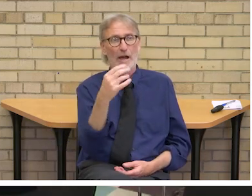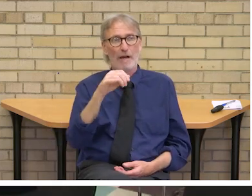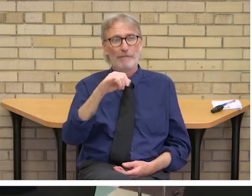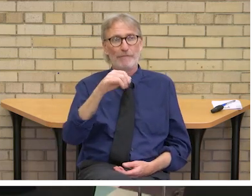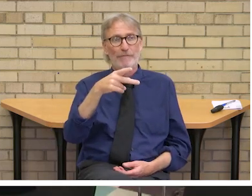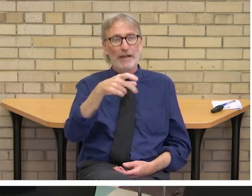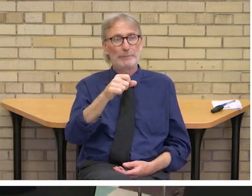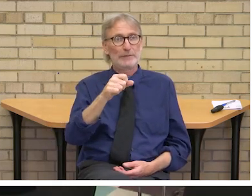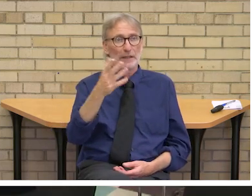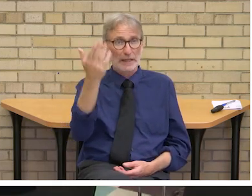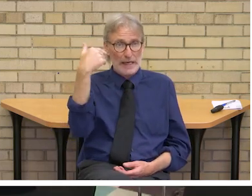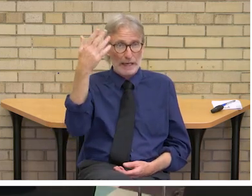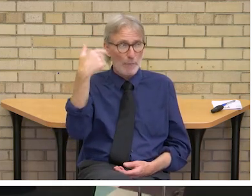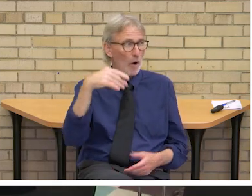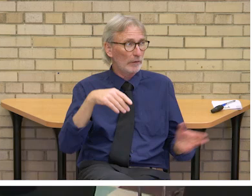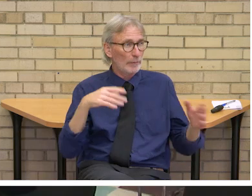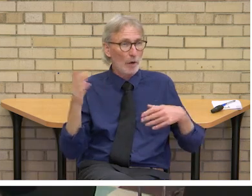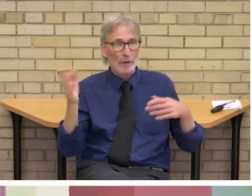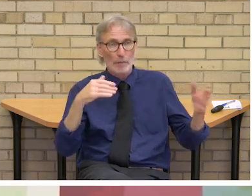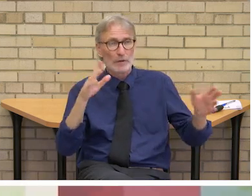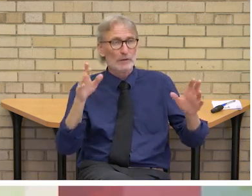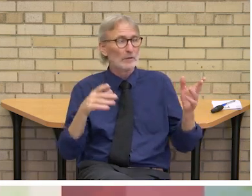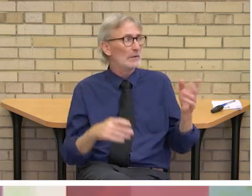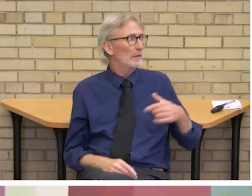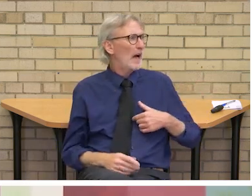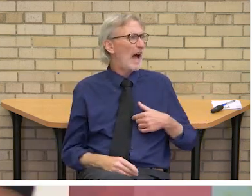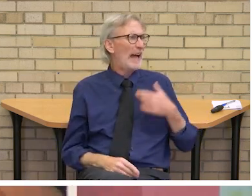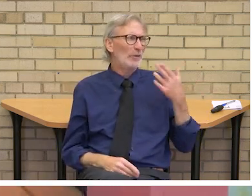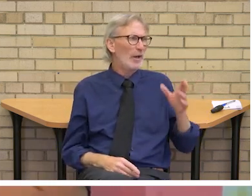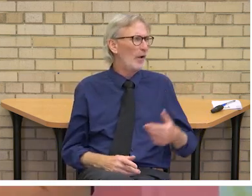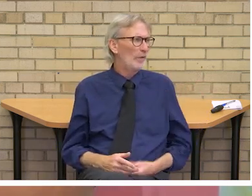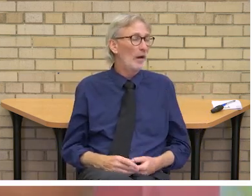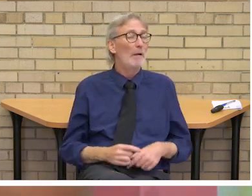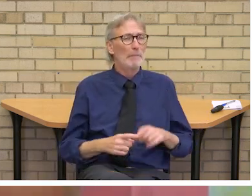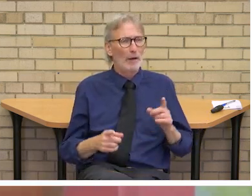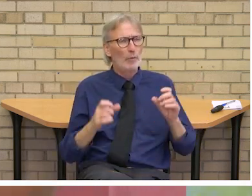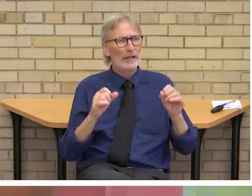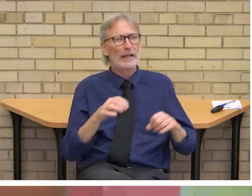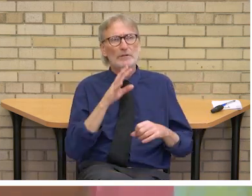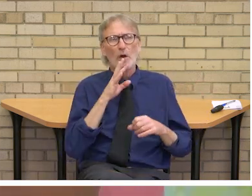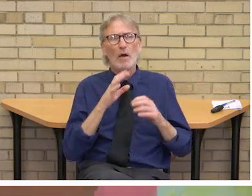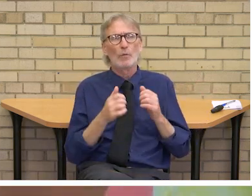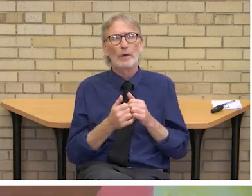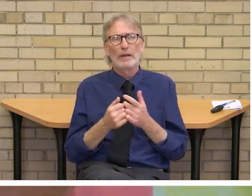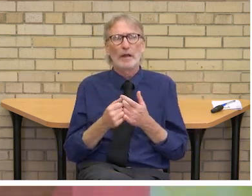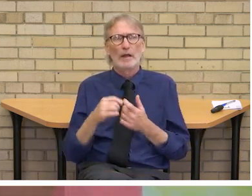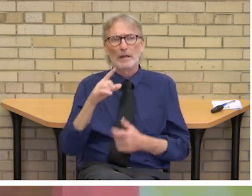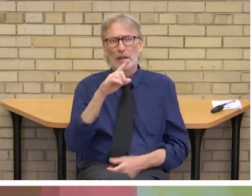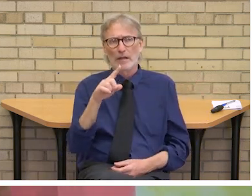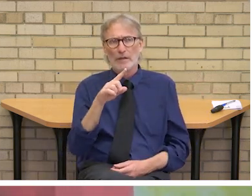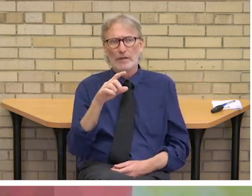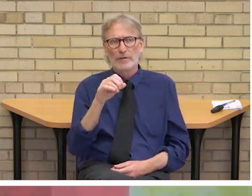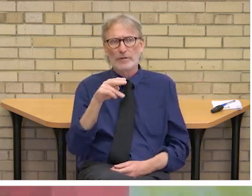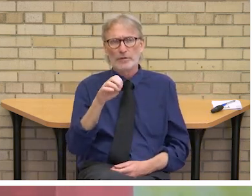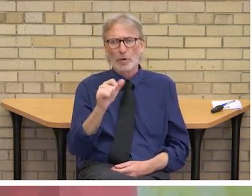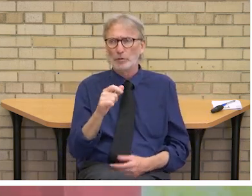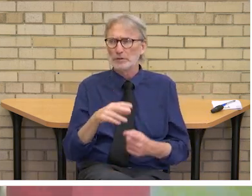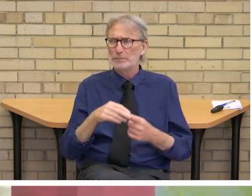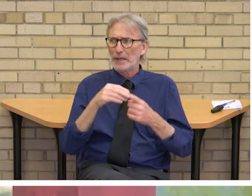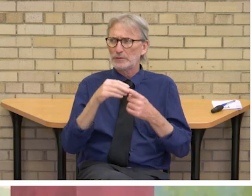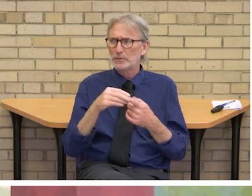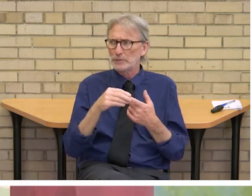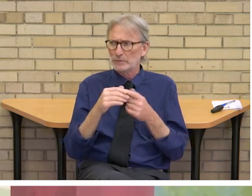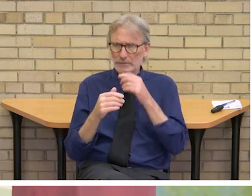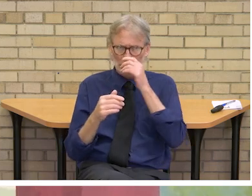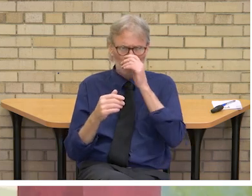Is that being considered? I don't know, but we can certainly talk with the zone's special deployment division